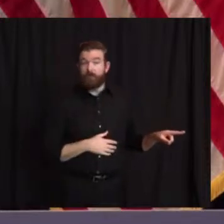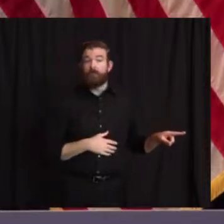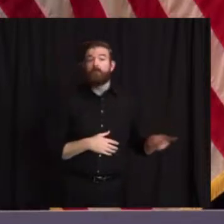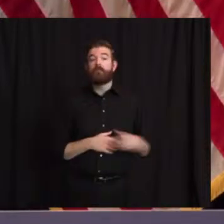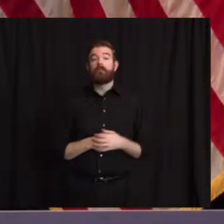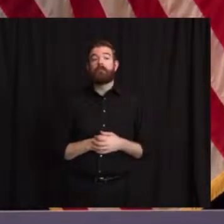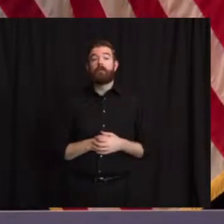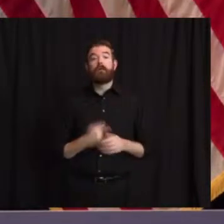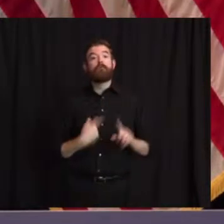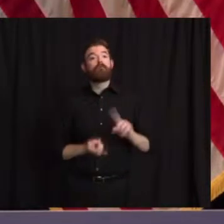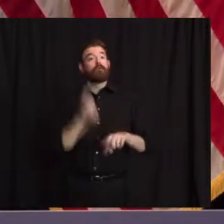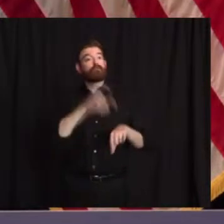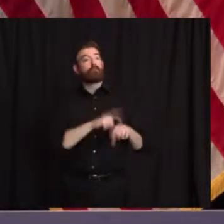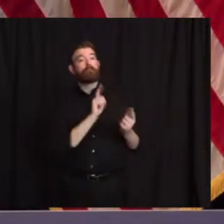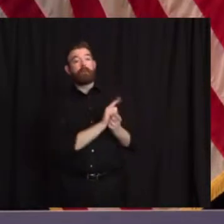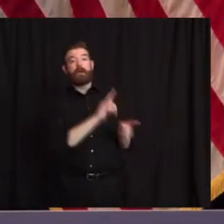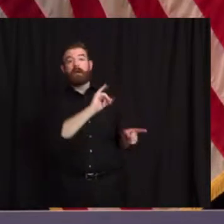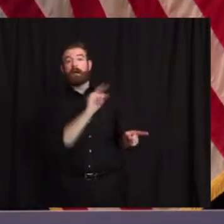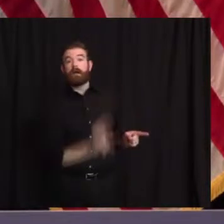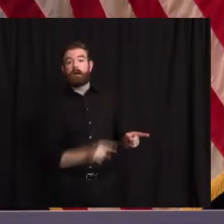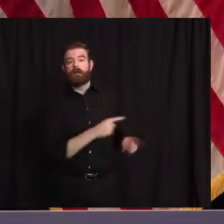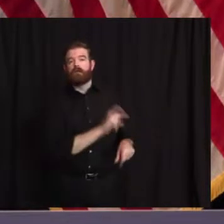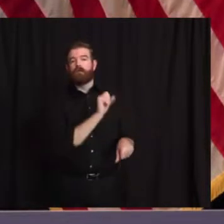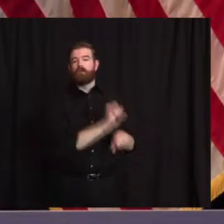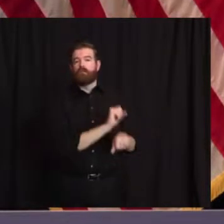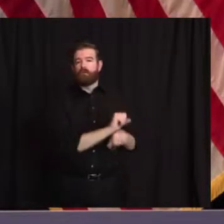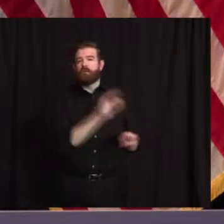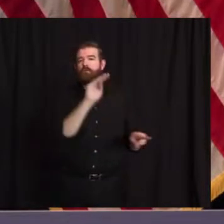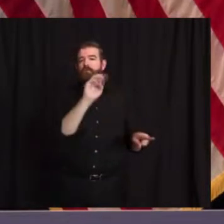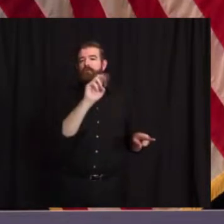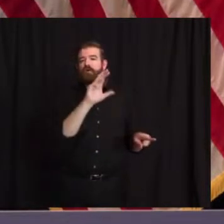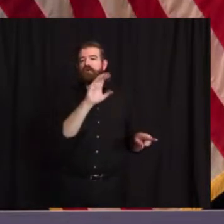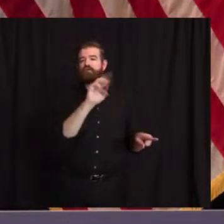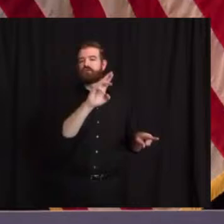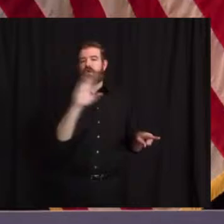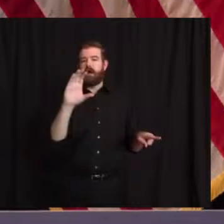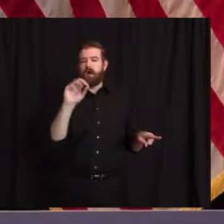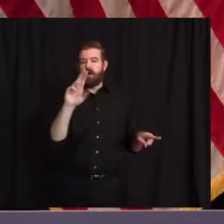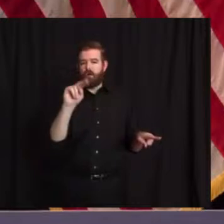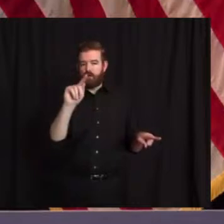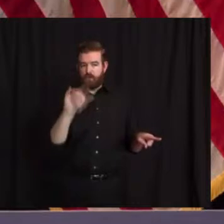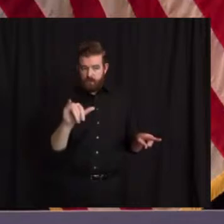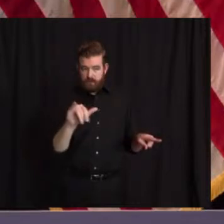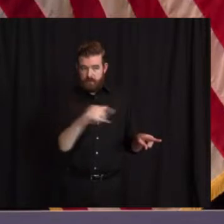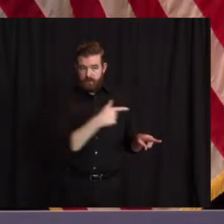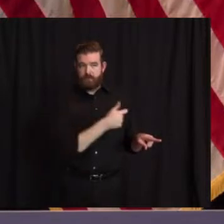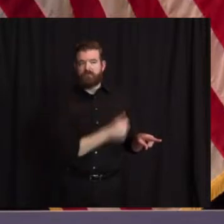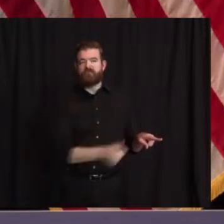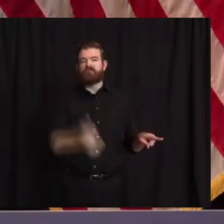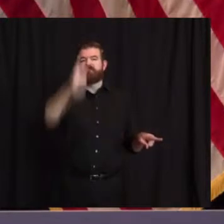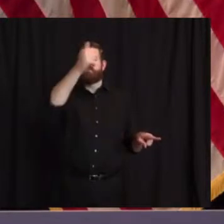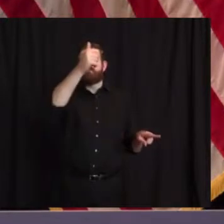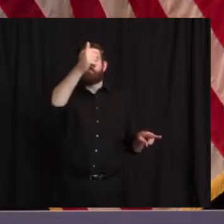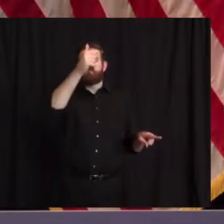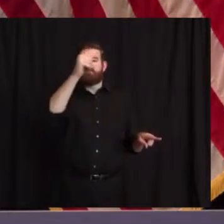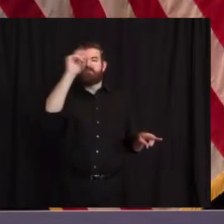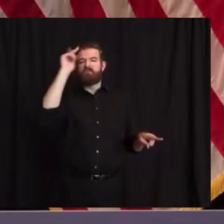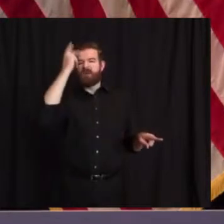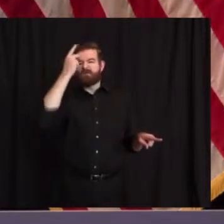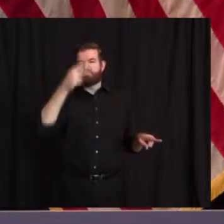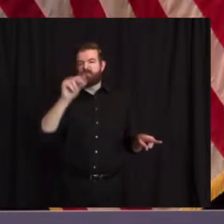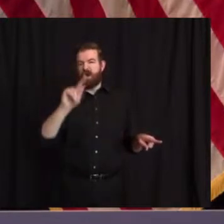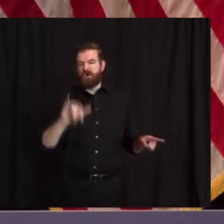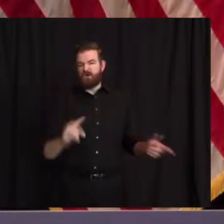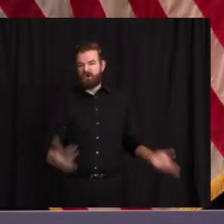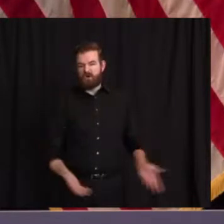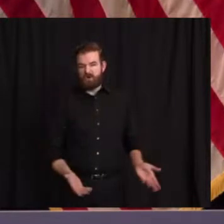county, which it continues to be, was the head of the political party here, one of the parties, and then became a member of